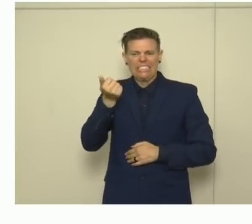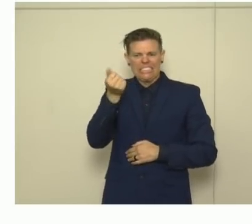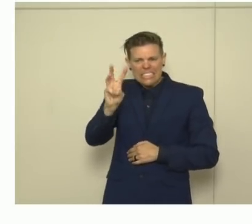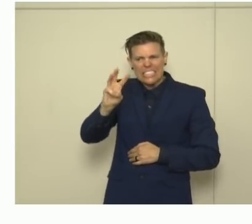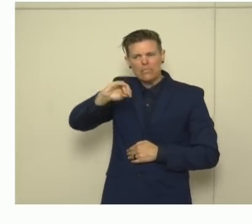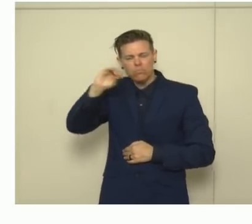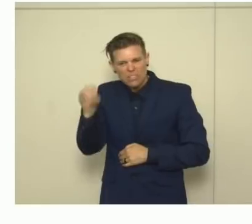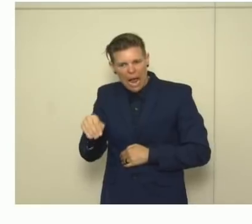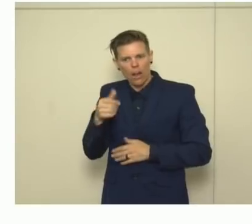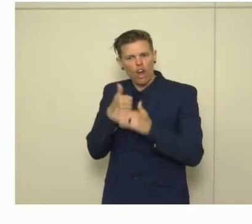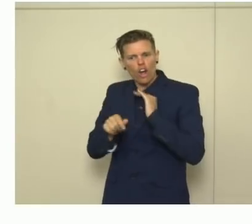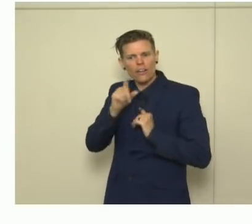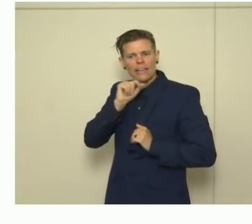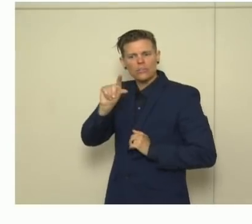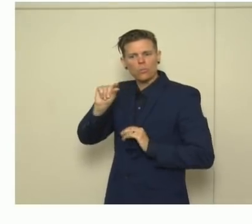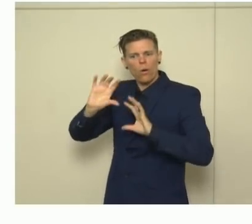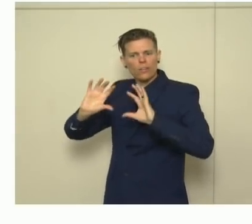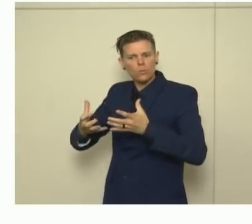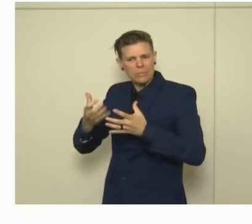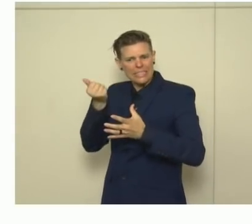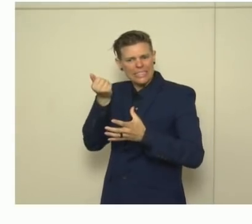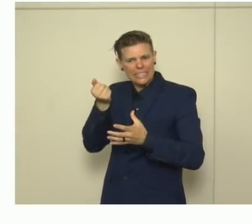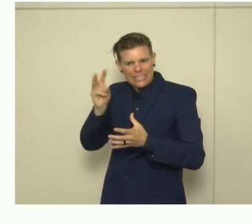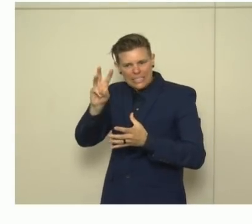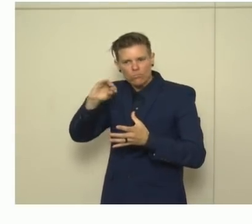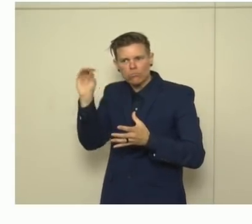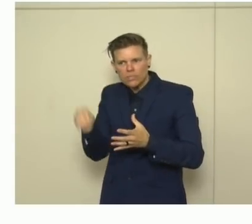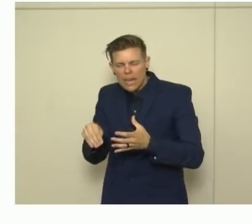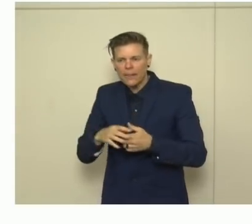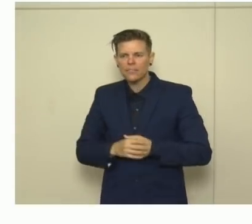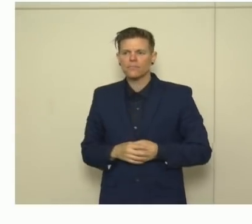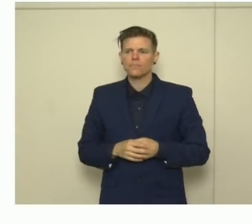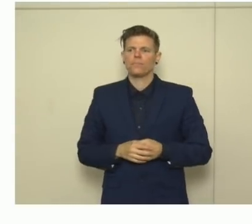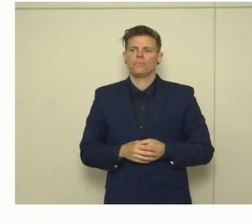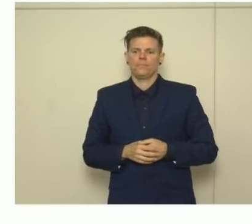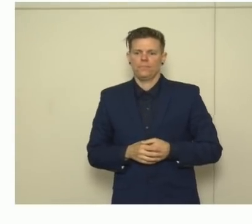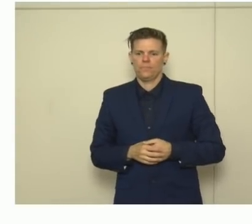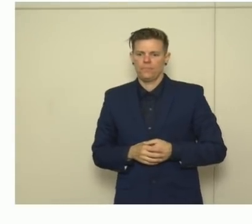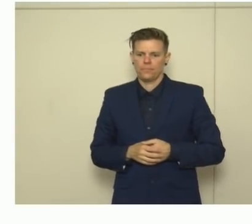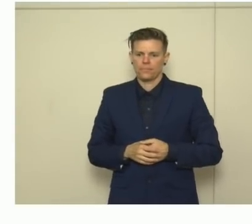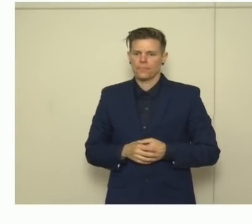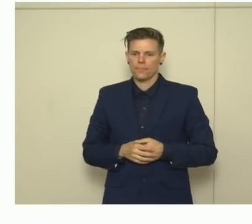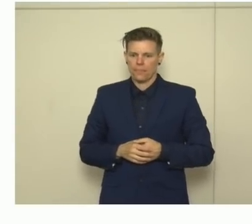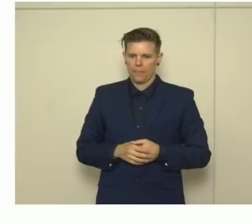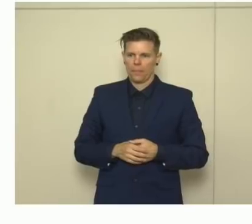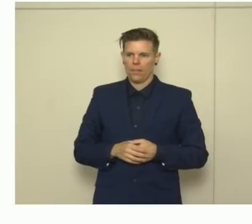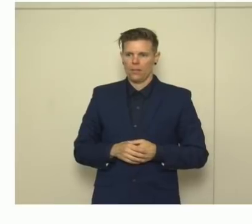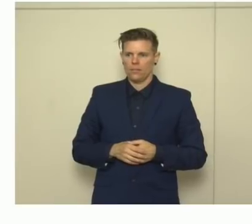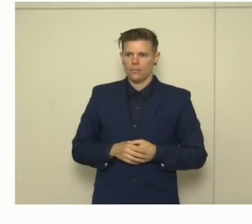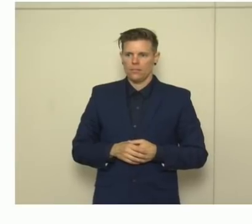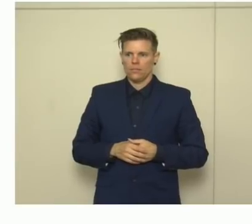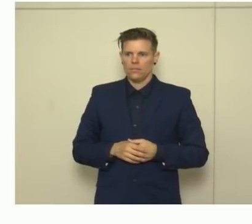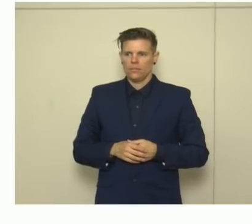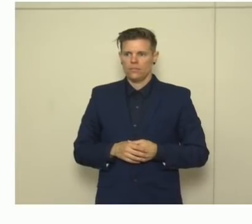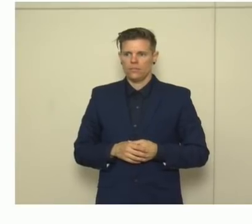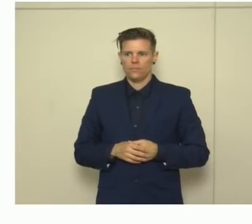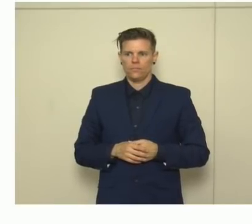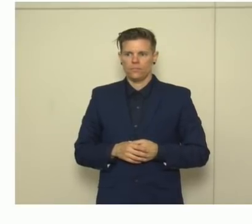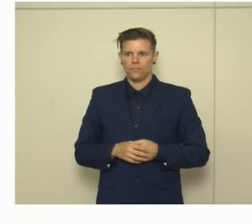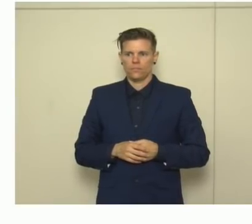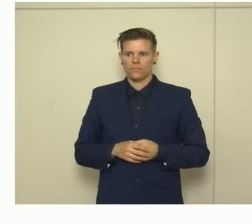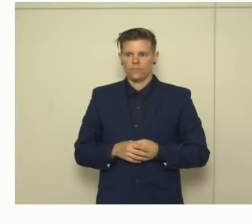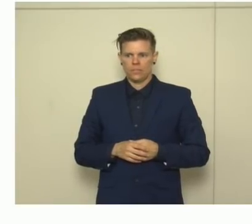that, sorry about that, excuse me. And for those of you who want to know just children, which is